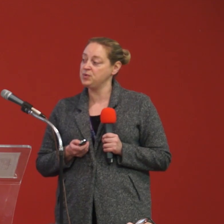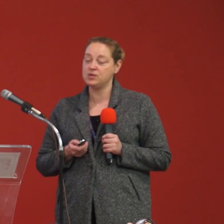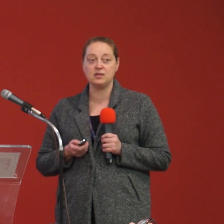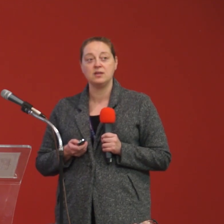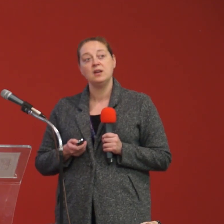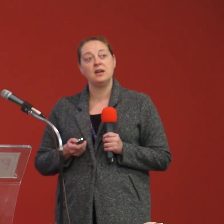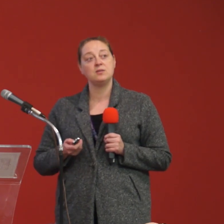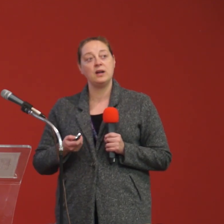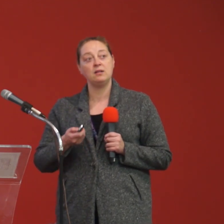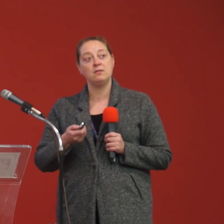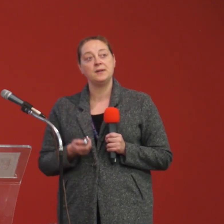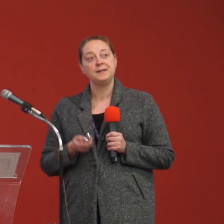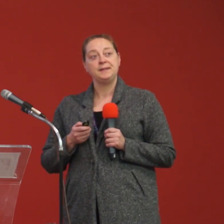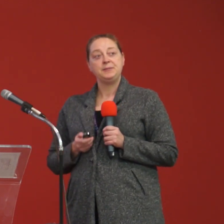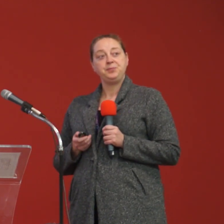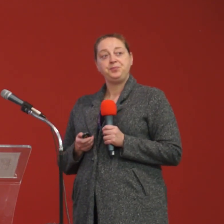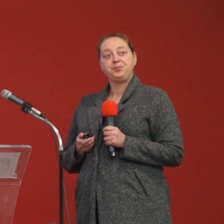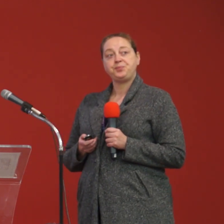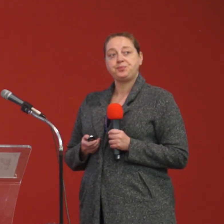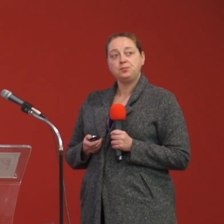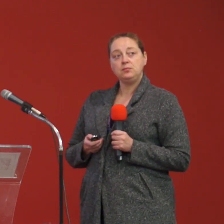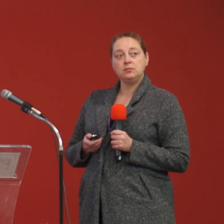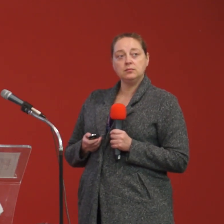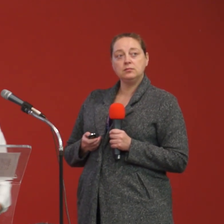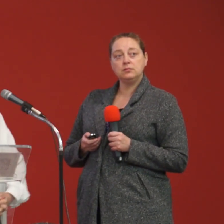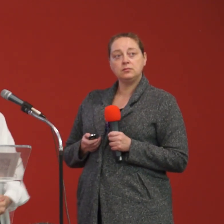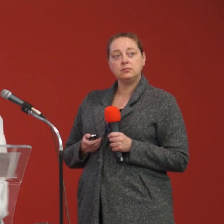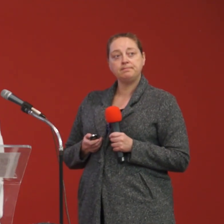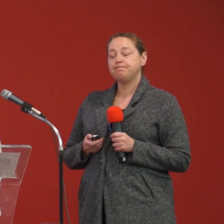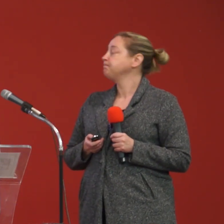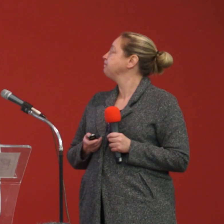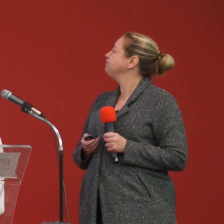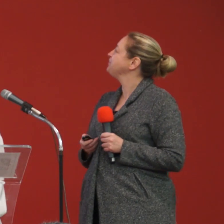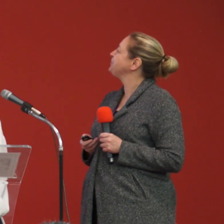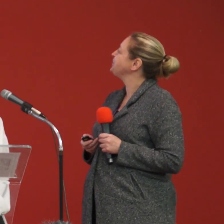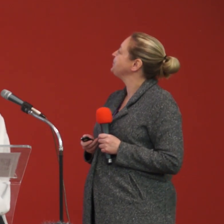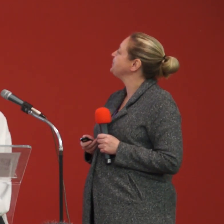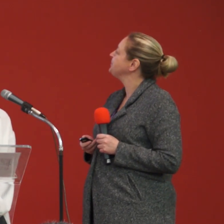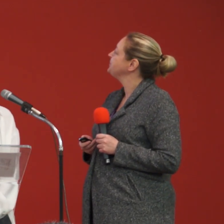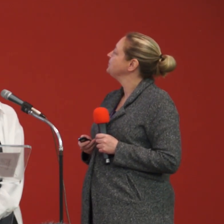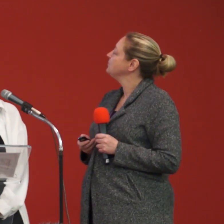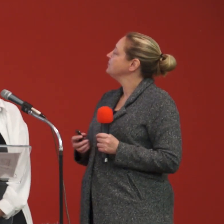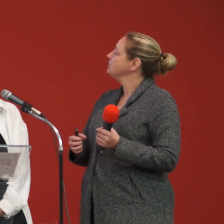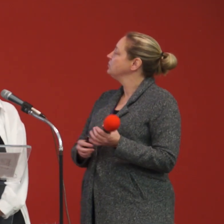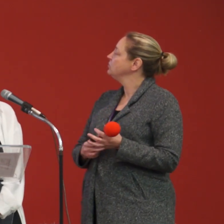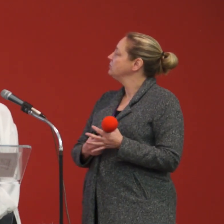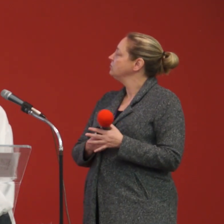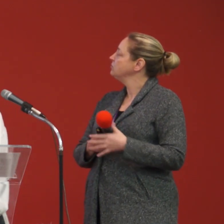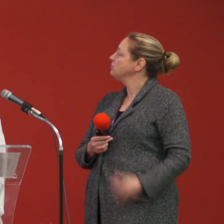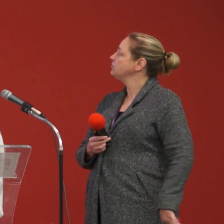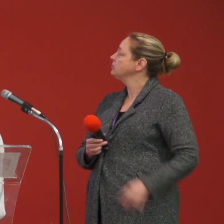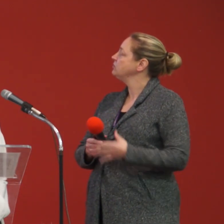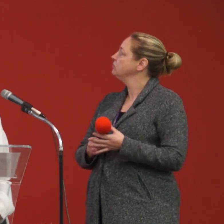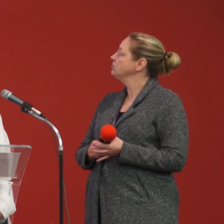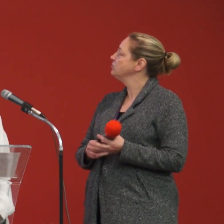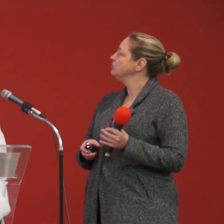the passports as well. I think it's important to remember that it is, you know, a choice of the person if they would like a healthcare passport, because not